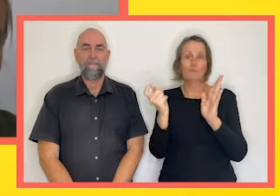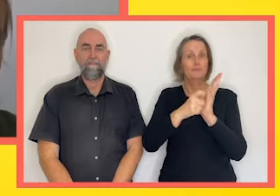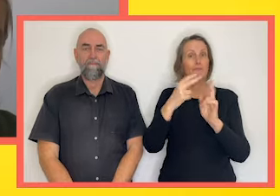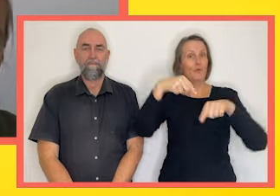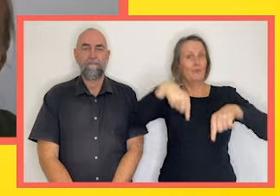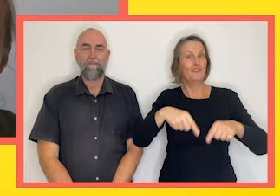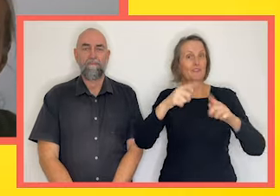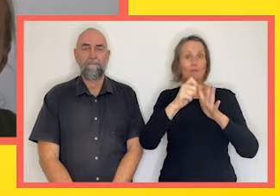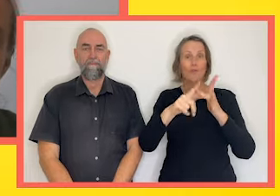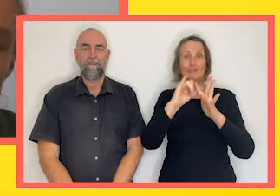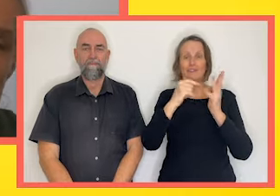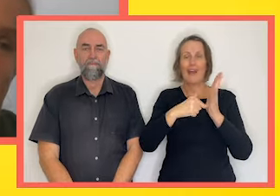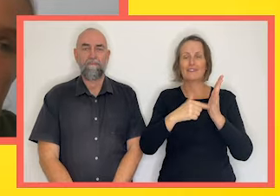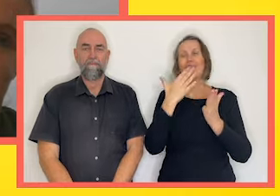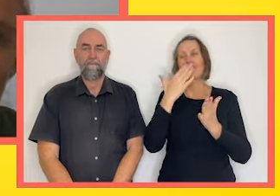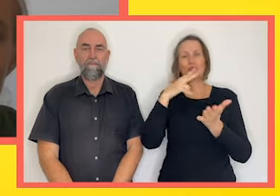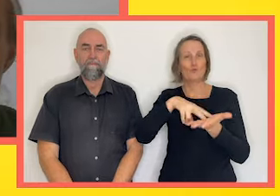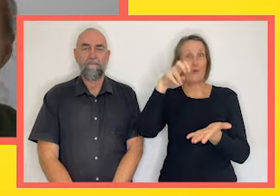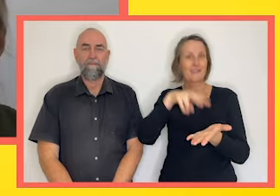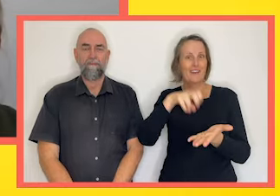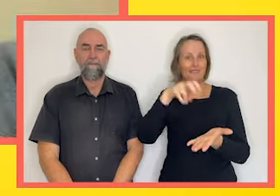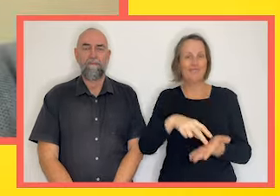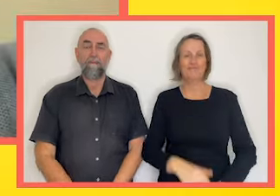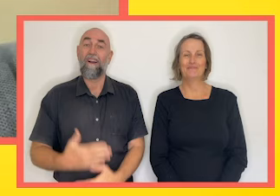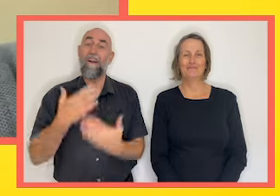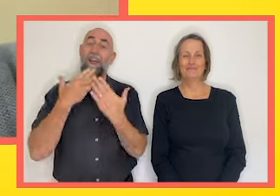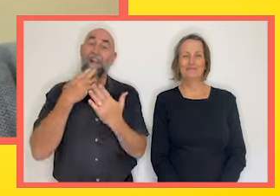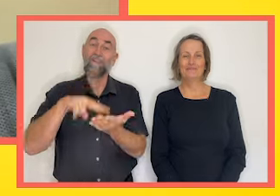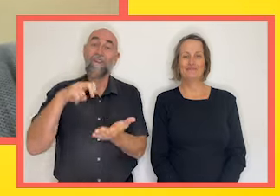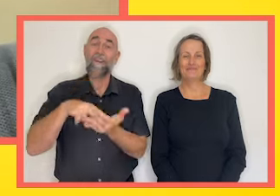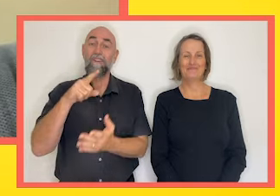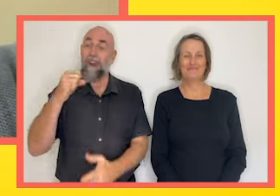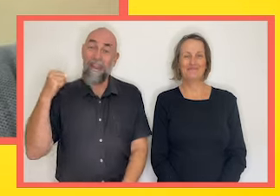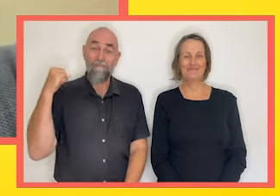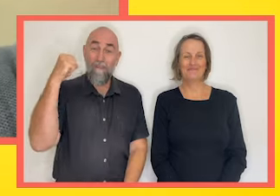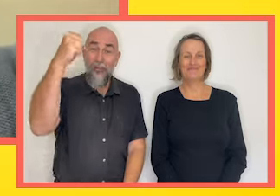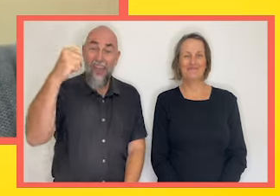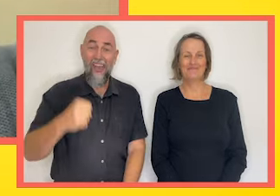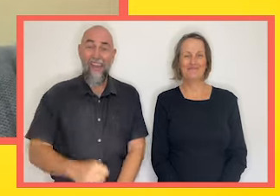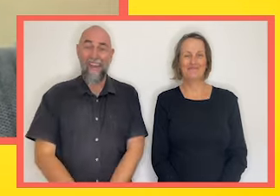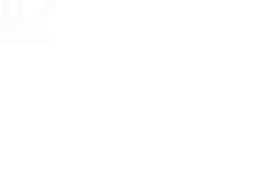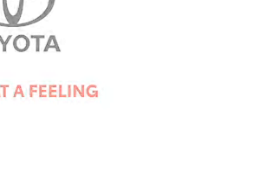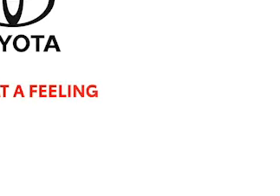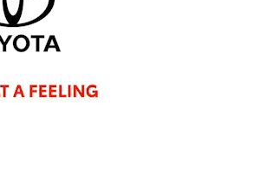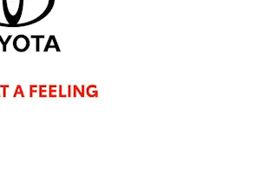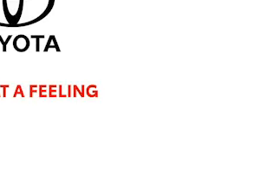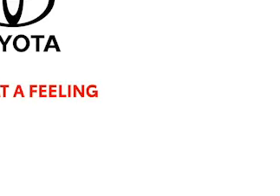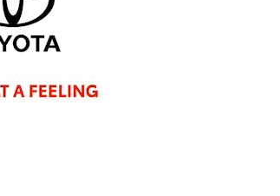You Little Ripper. Oh, what a feeling. Thanks, Toyota. Thanks, Toyota. You Little Ripper.